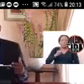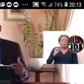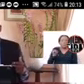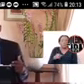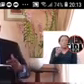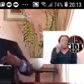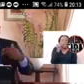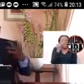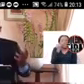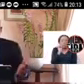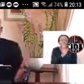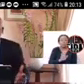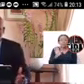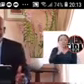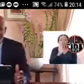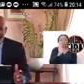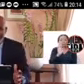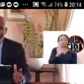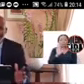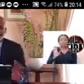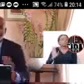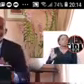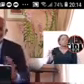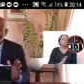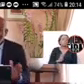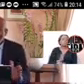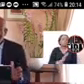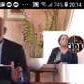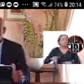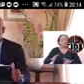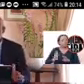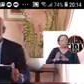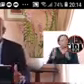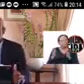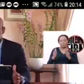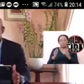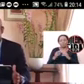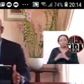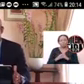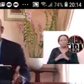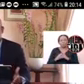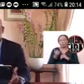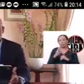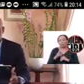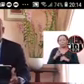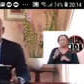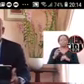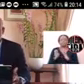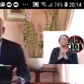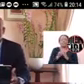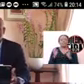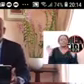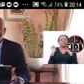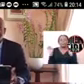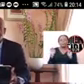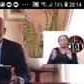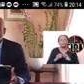exempted businesses or any of the essential services, unless you are to do any of those things, then you are expected to